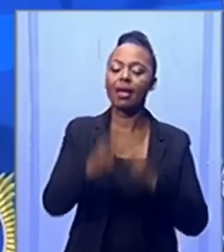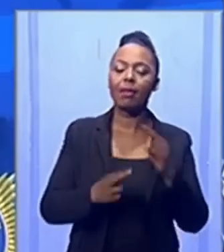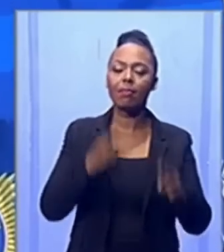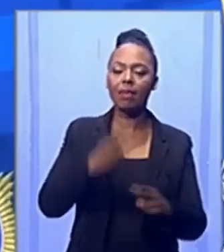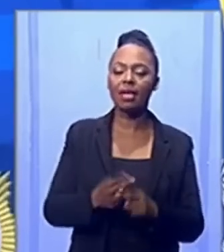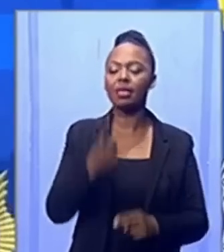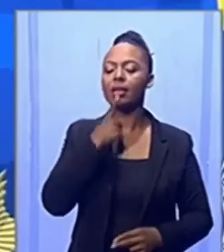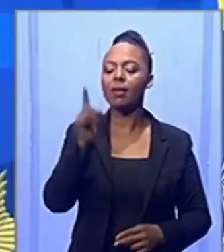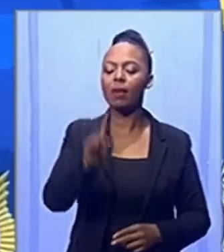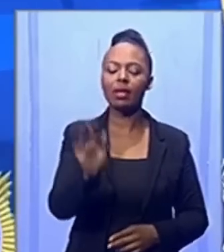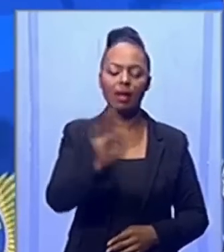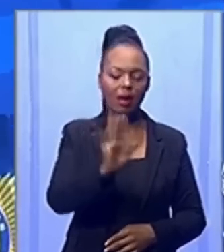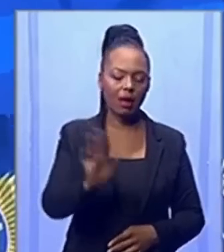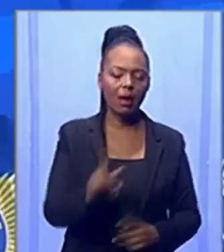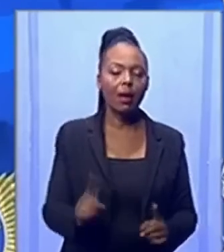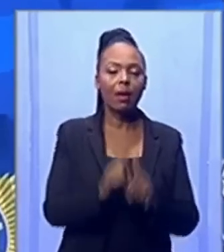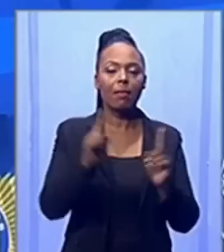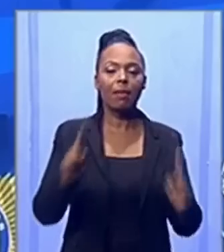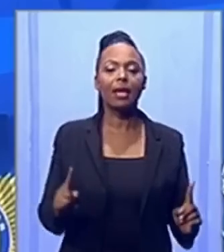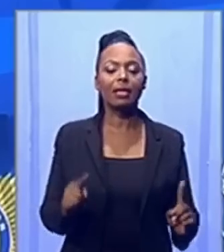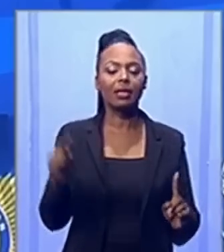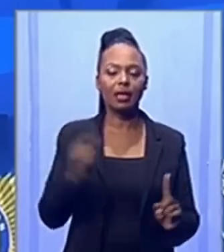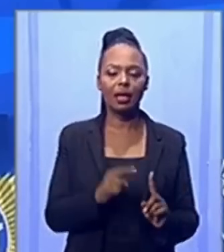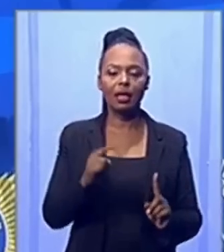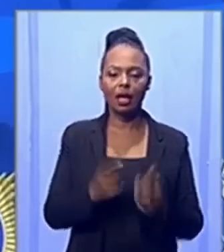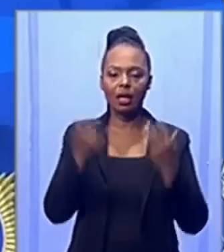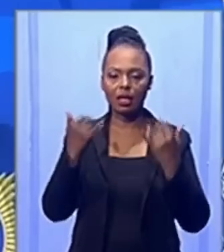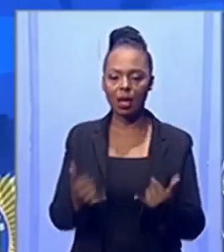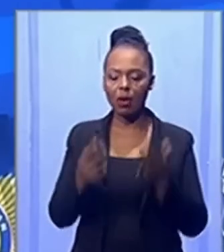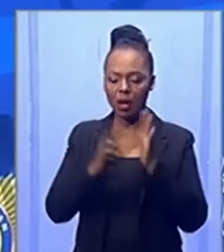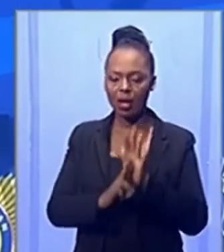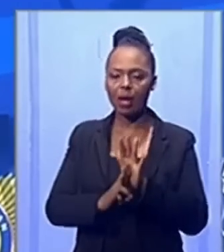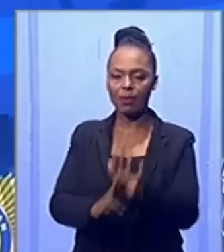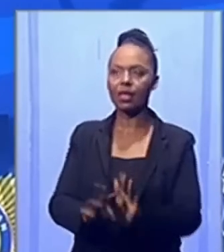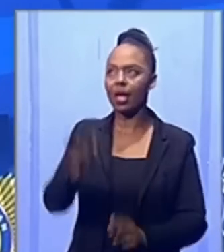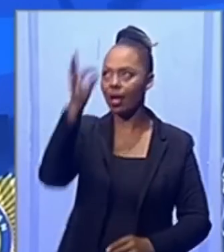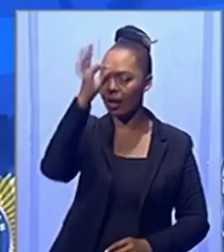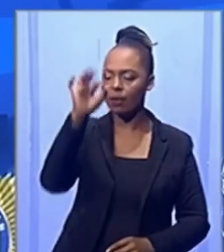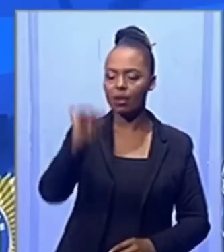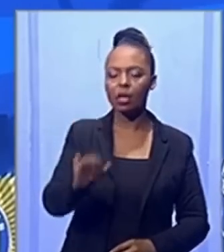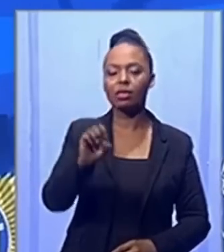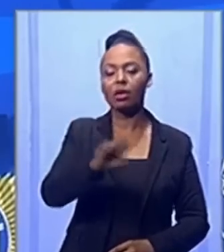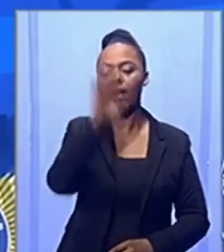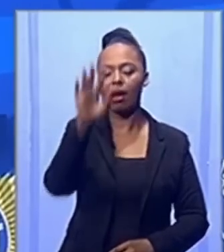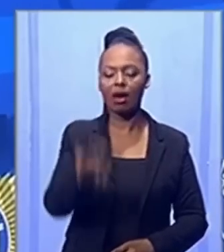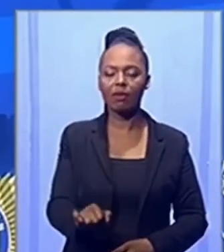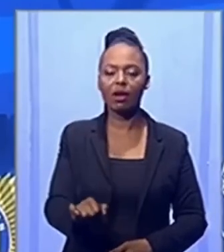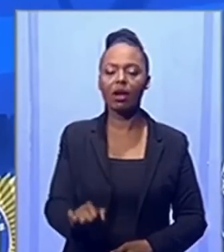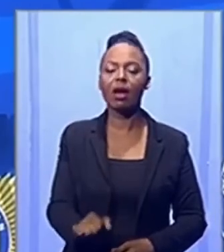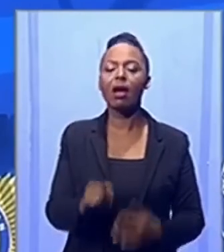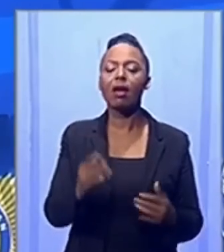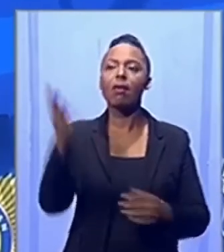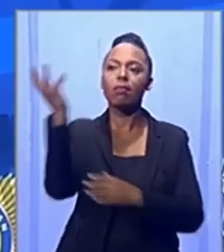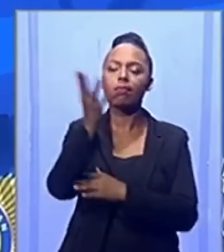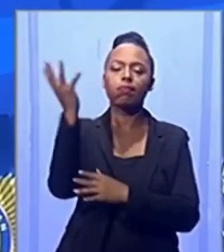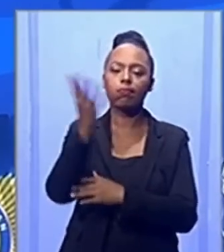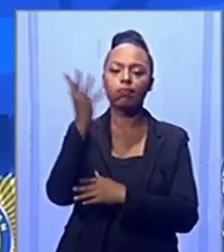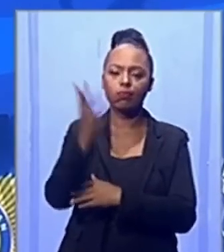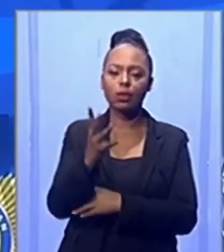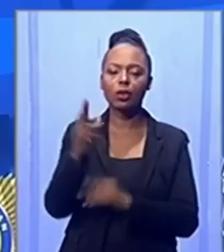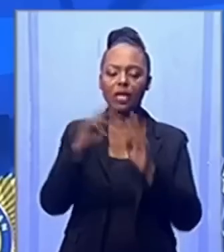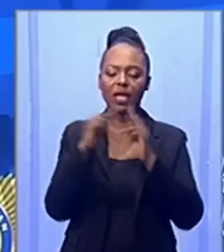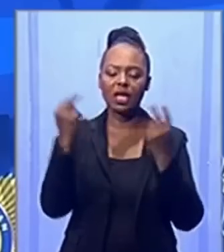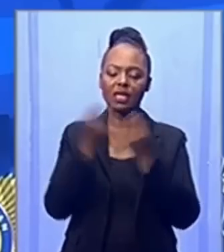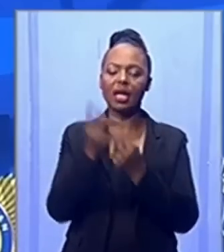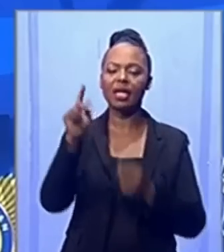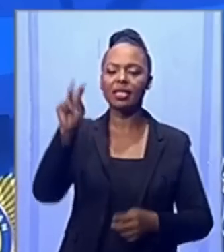him to go on behalf of the government of the Republic of South Africa, to go on national